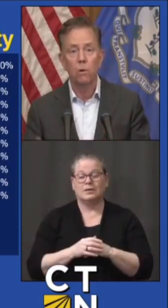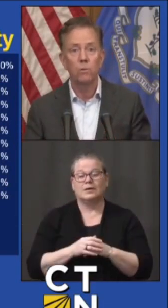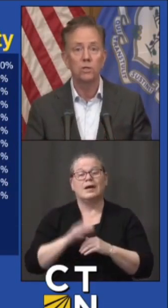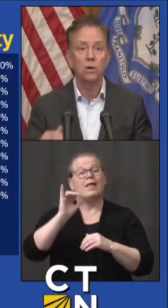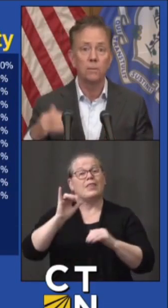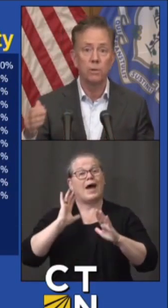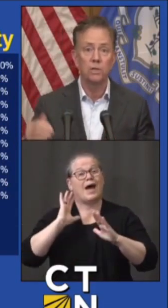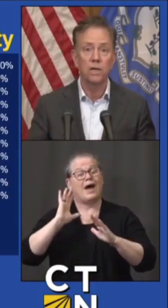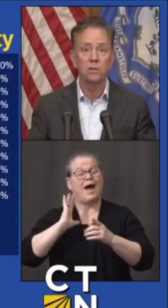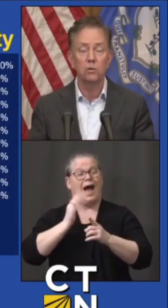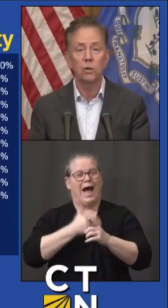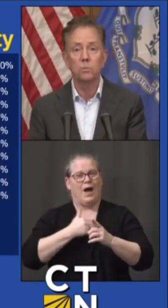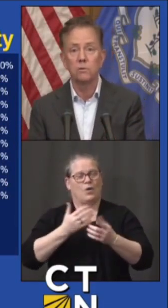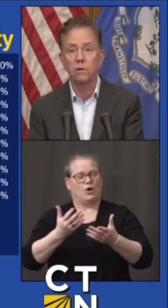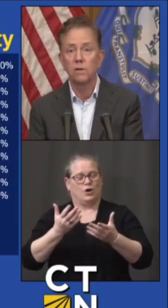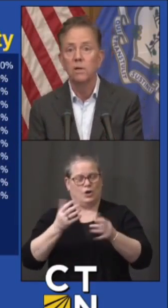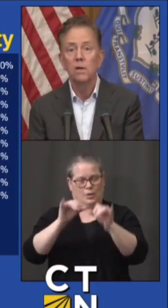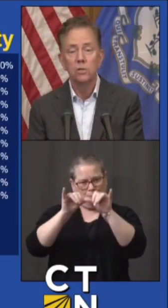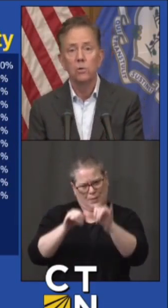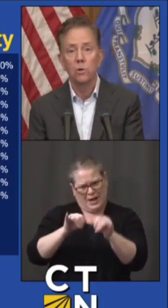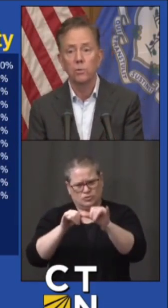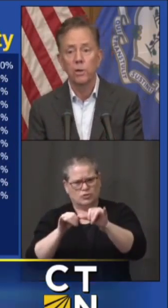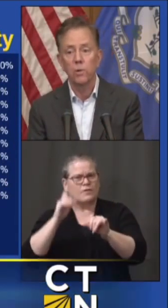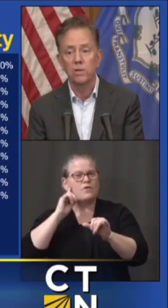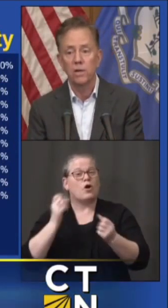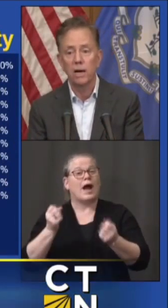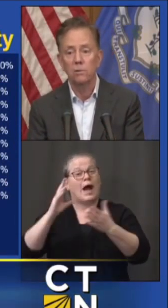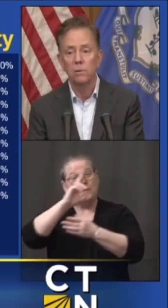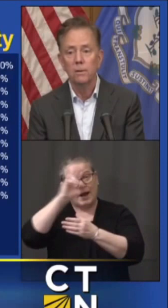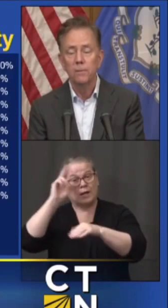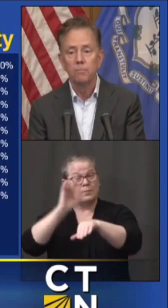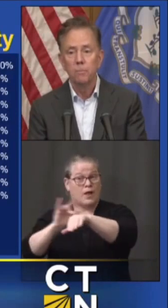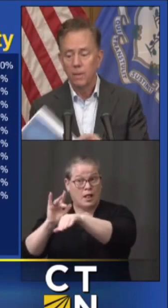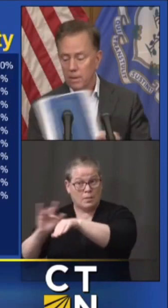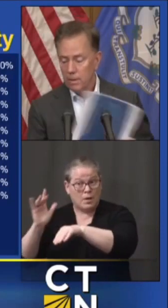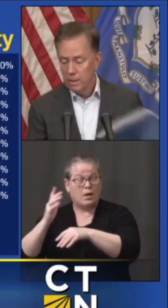capacity and what we try and predict in terms of 2 or 3 weeks out.